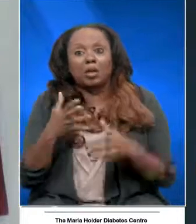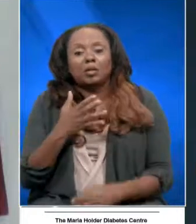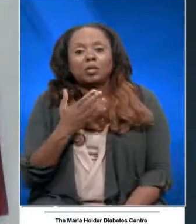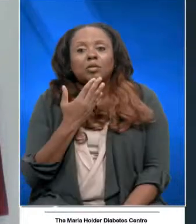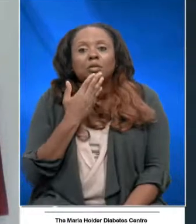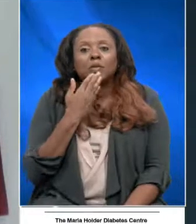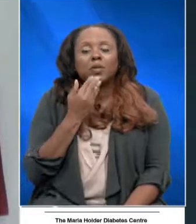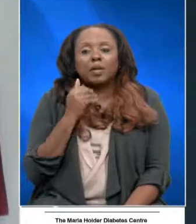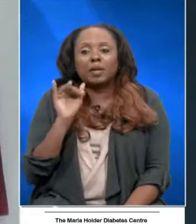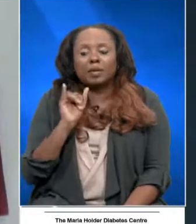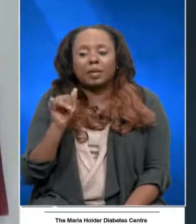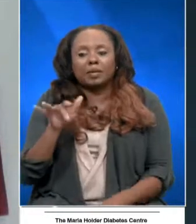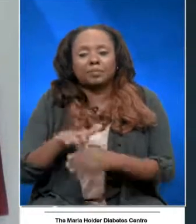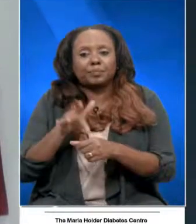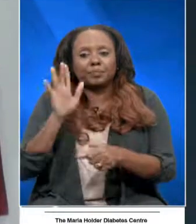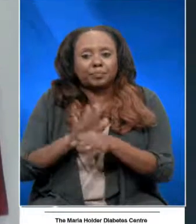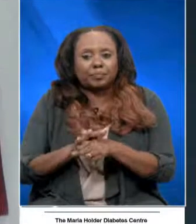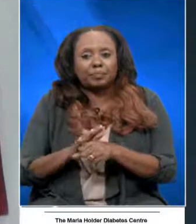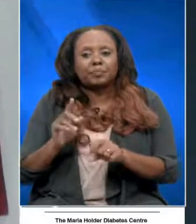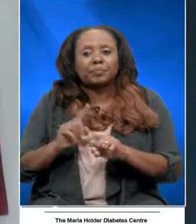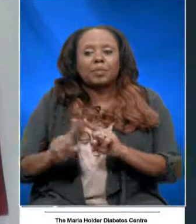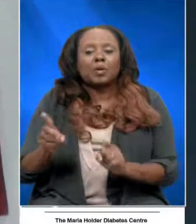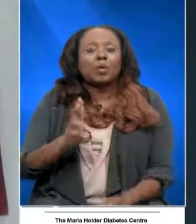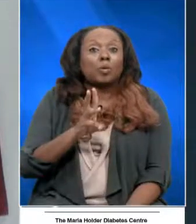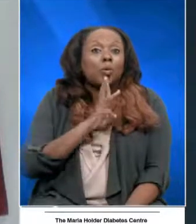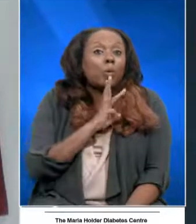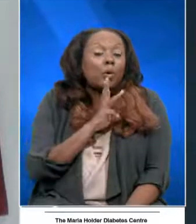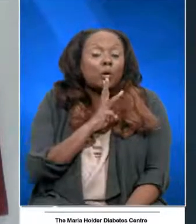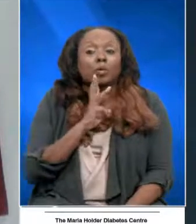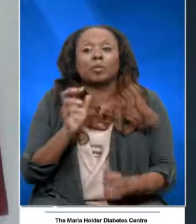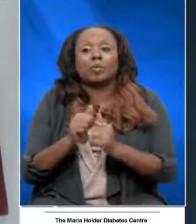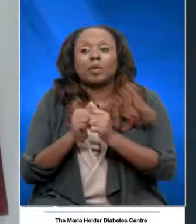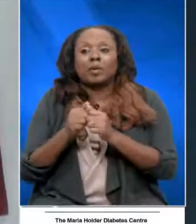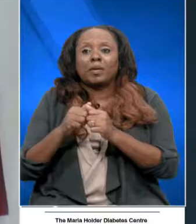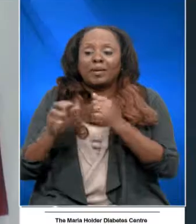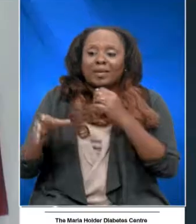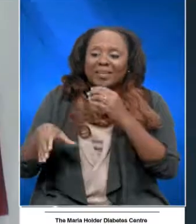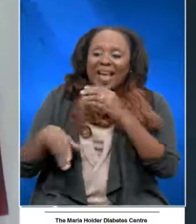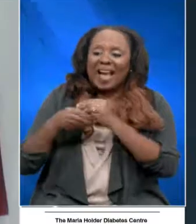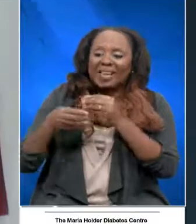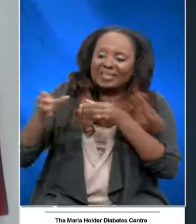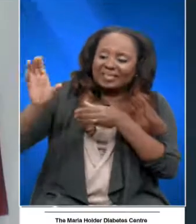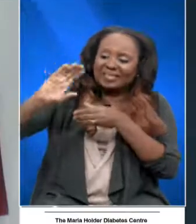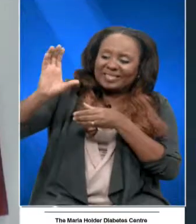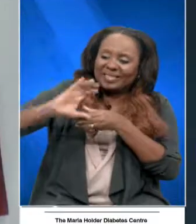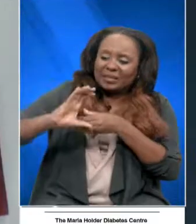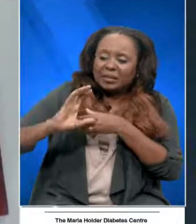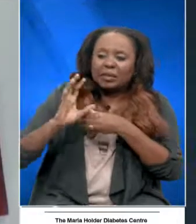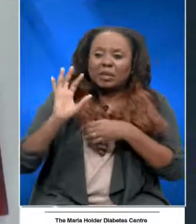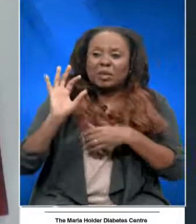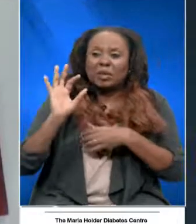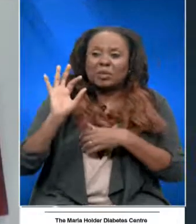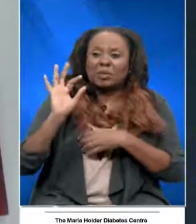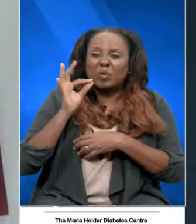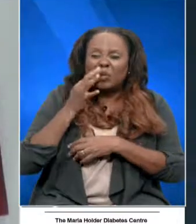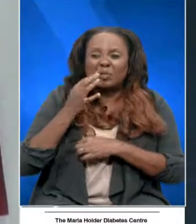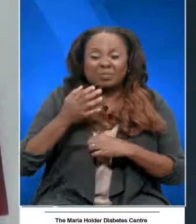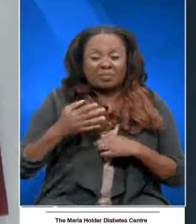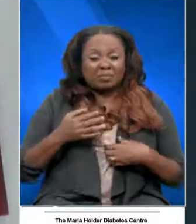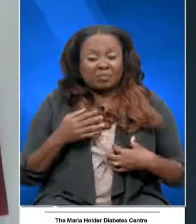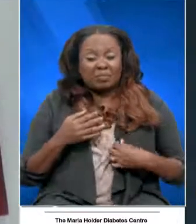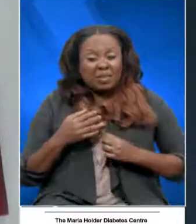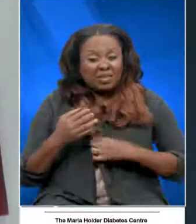flavored waters are drink mixes really and truly. So are they a healthy choice? I would say